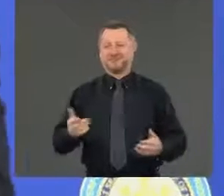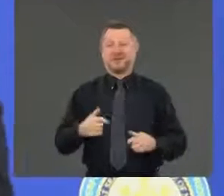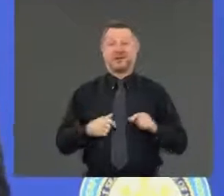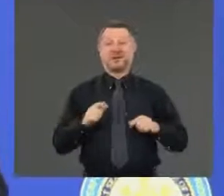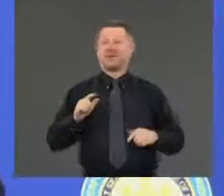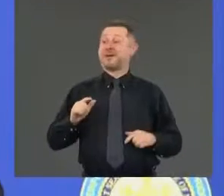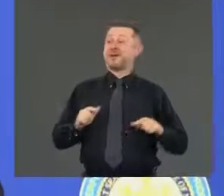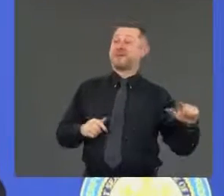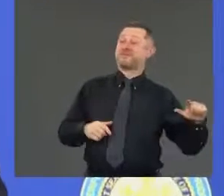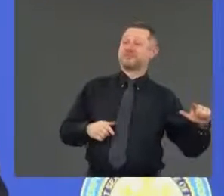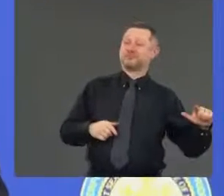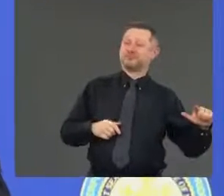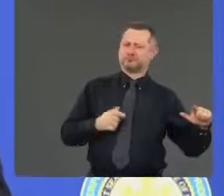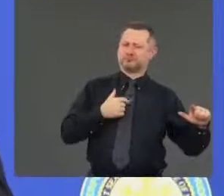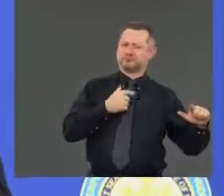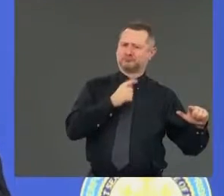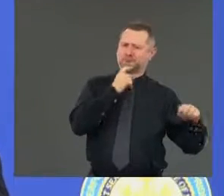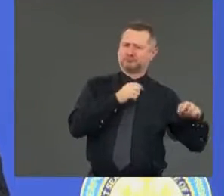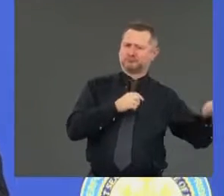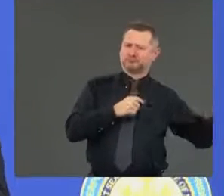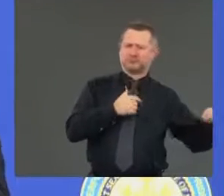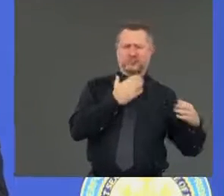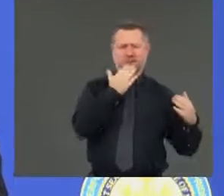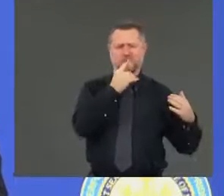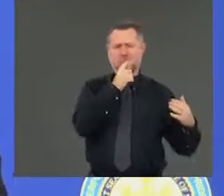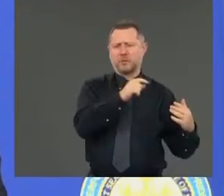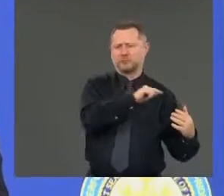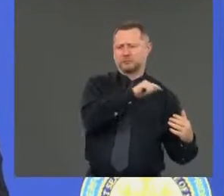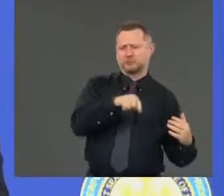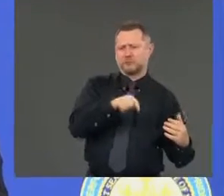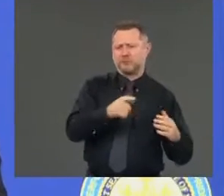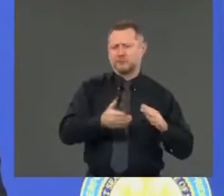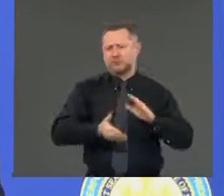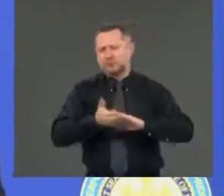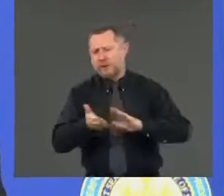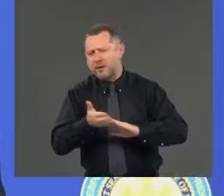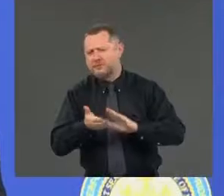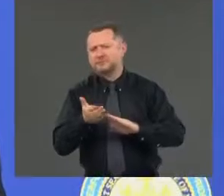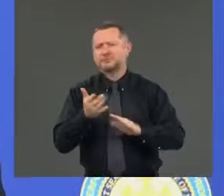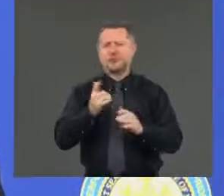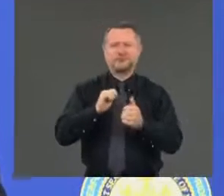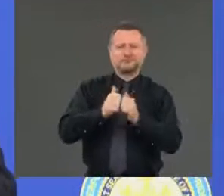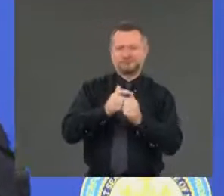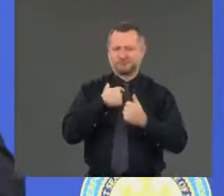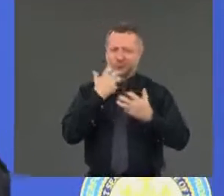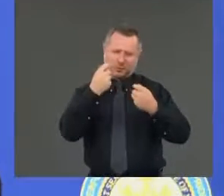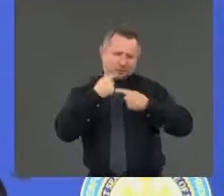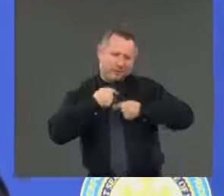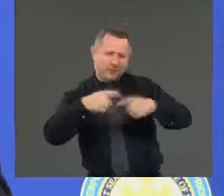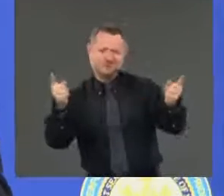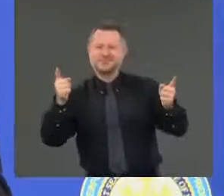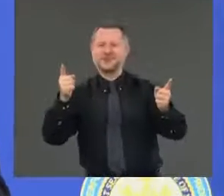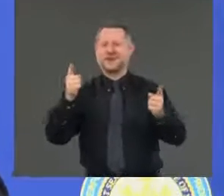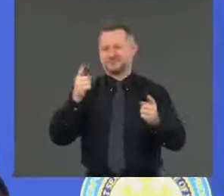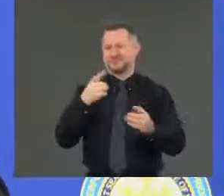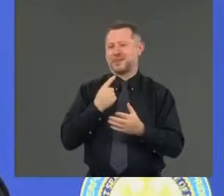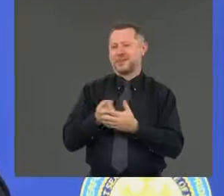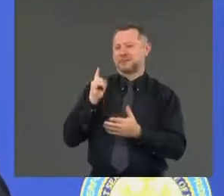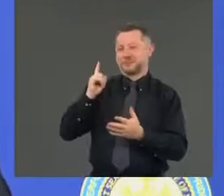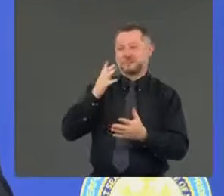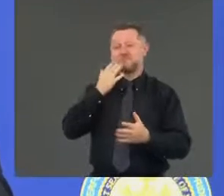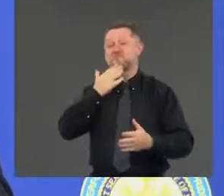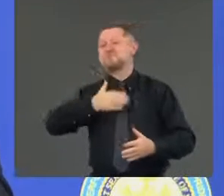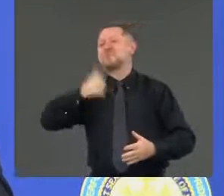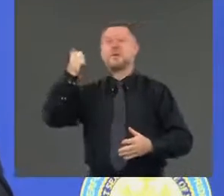for running the competition that we had announced last week on the best wear a mask